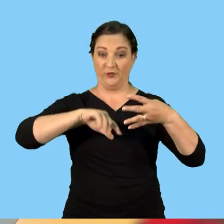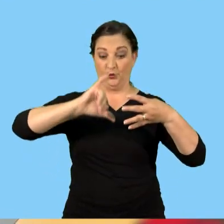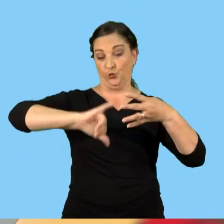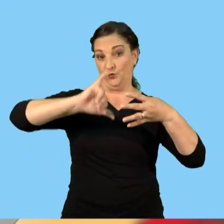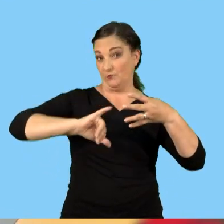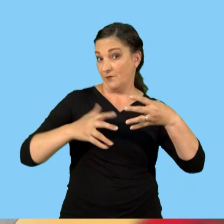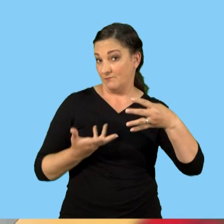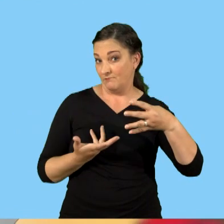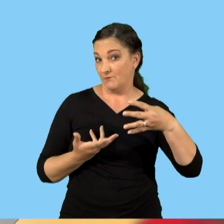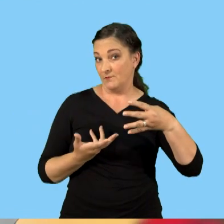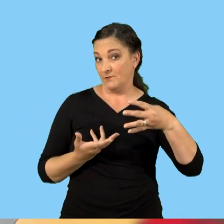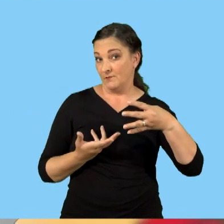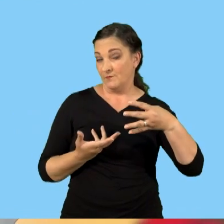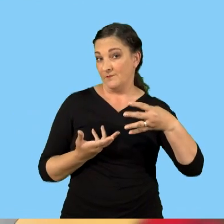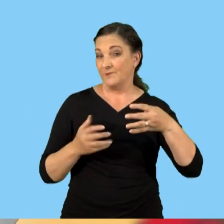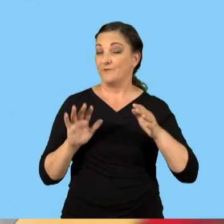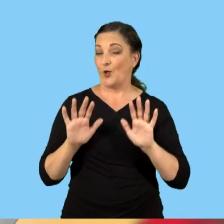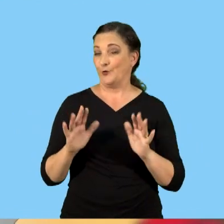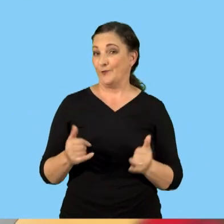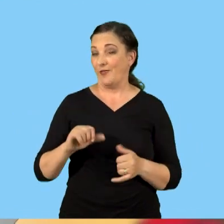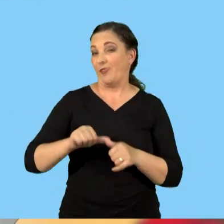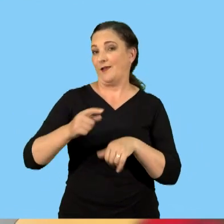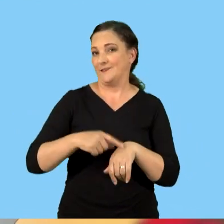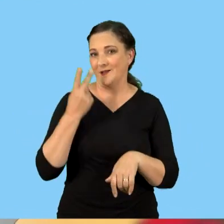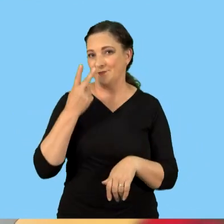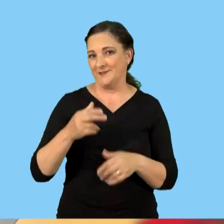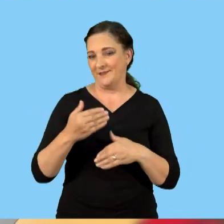or even galvanized and lastly painted. So I'm going to